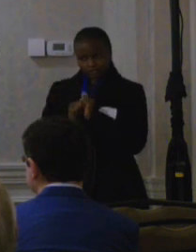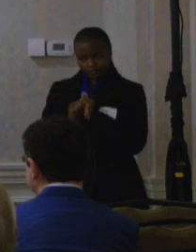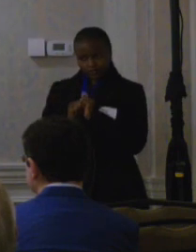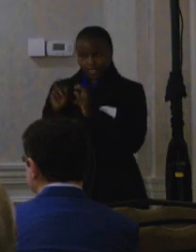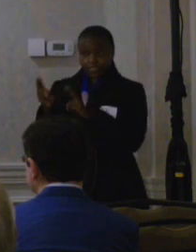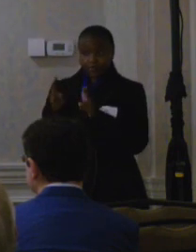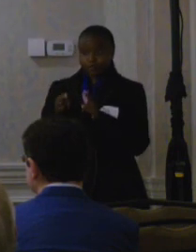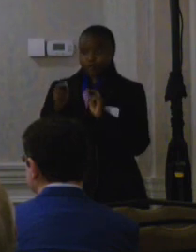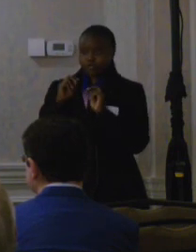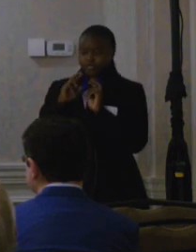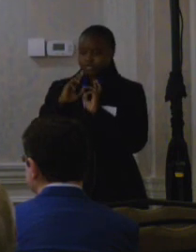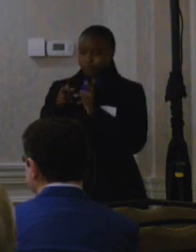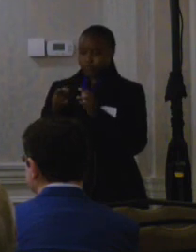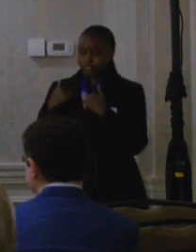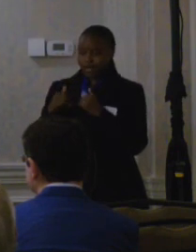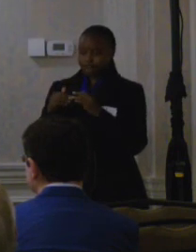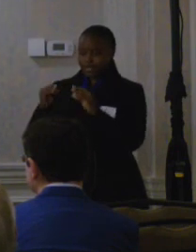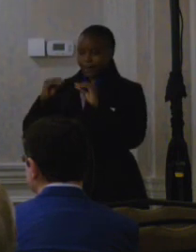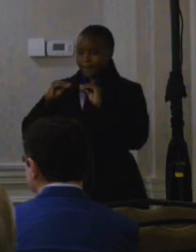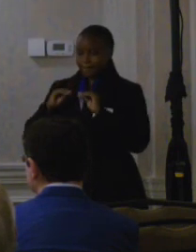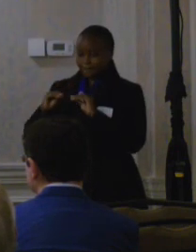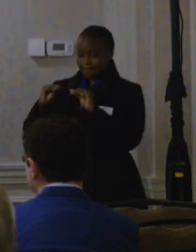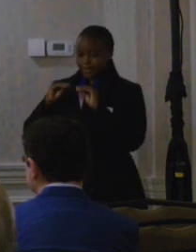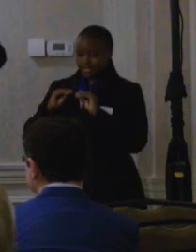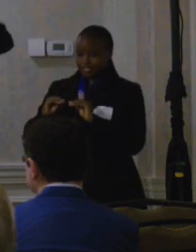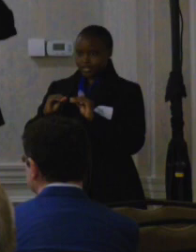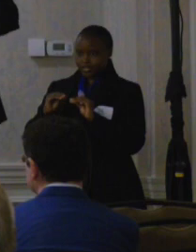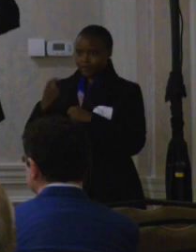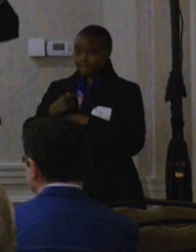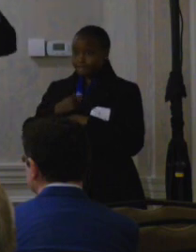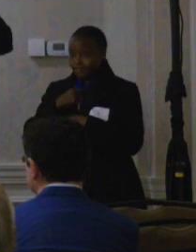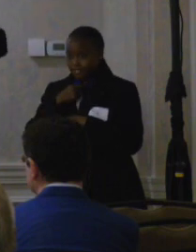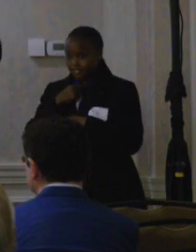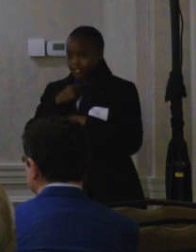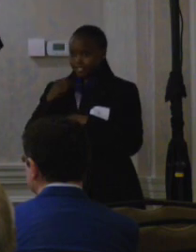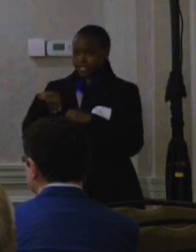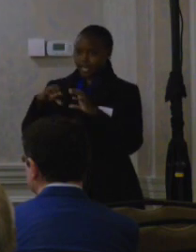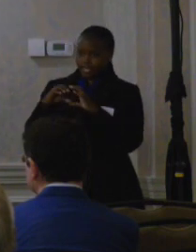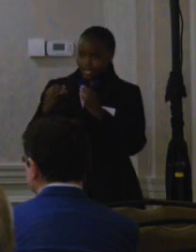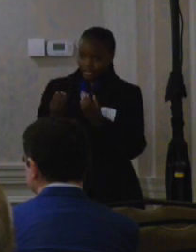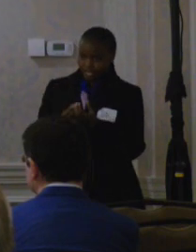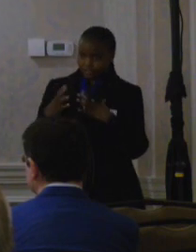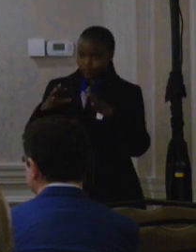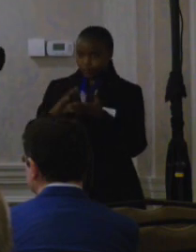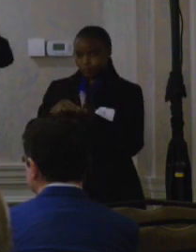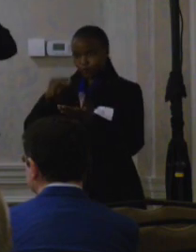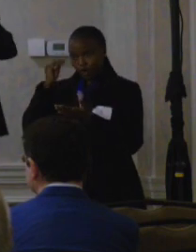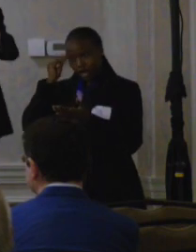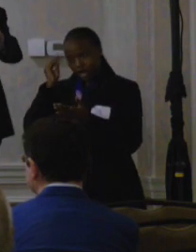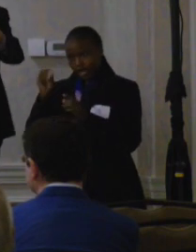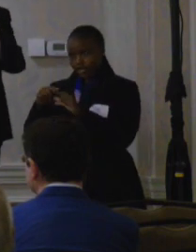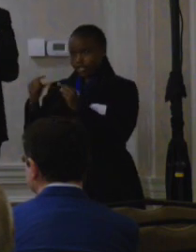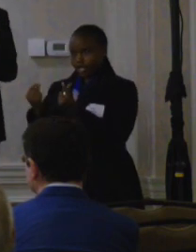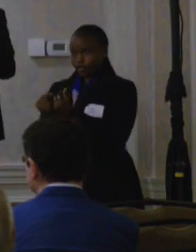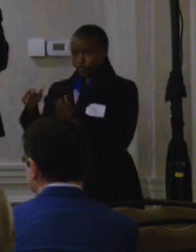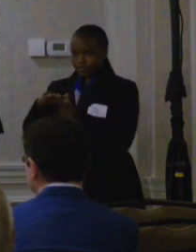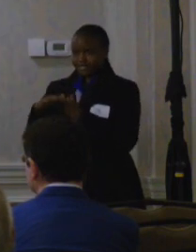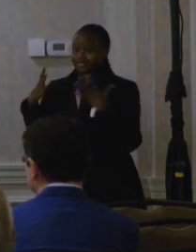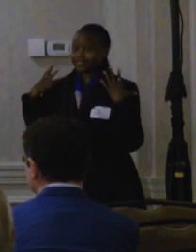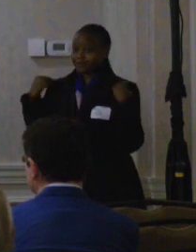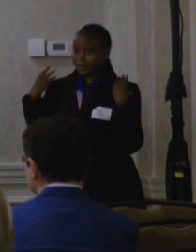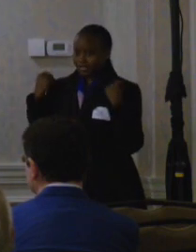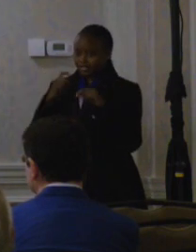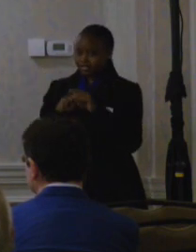response was having mentoring follow-up visits in the classroom. People learn something in this big group setting, they practice it, but when they get